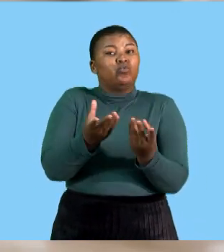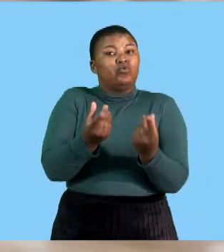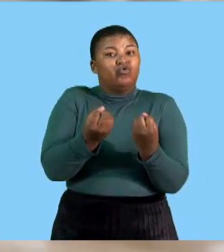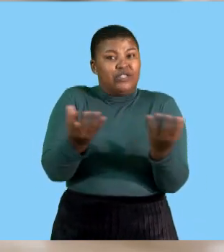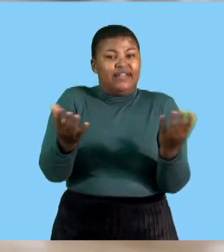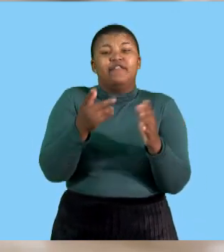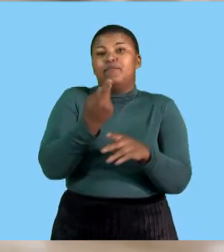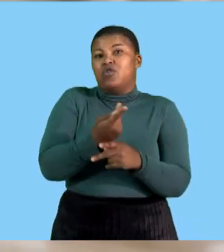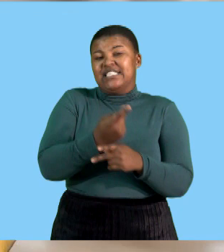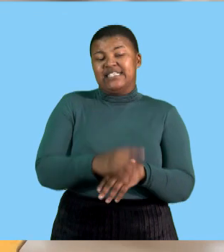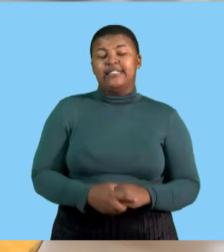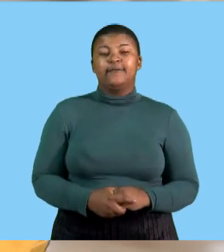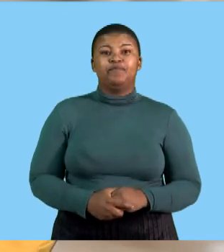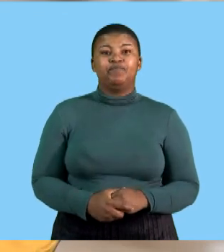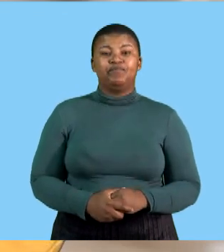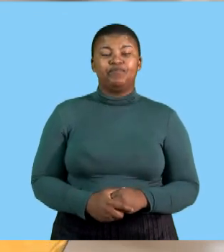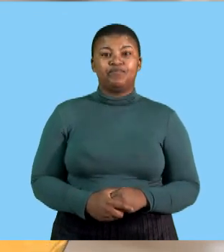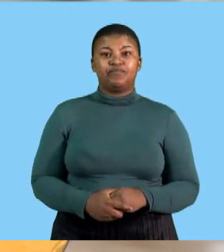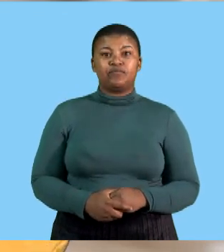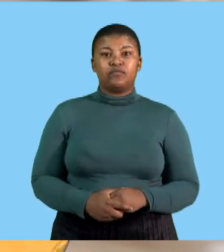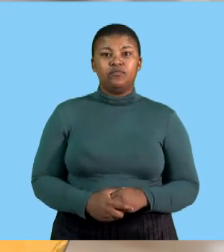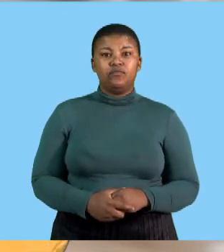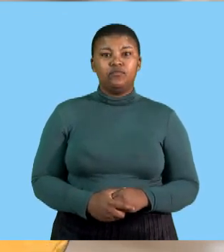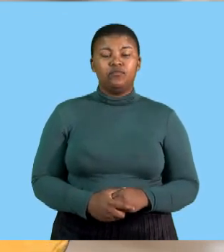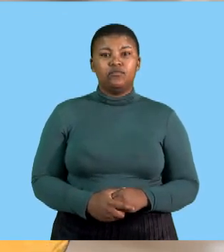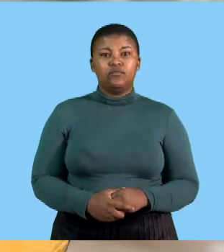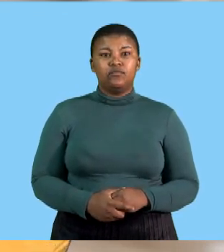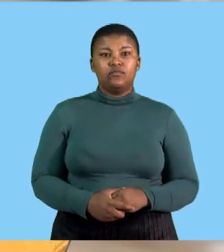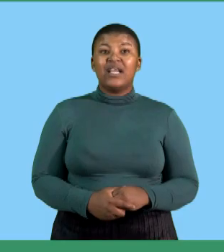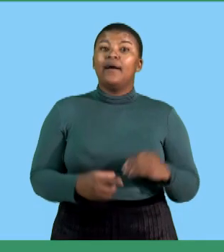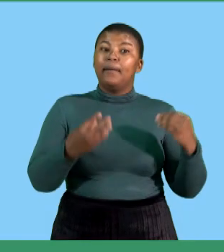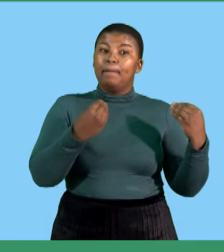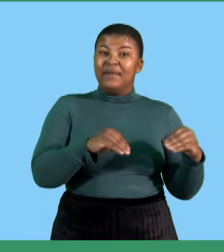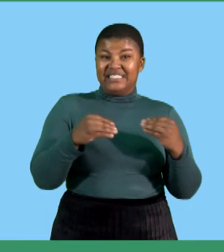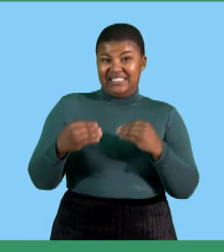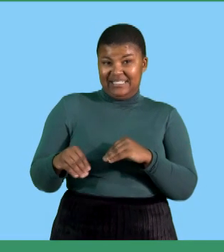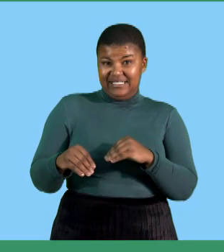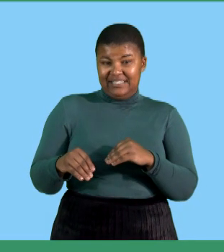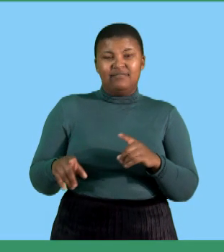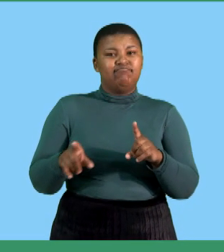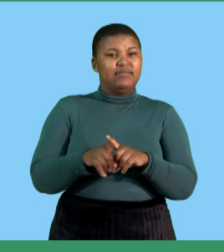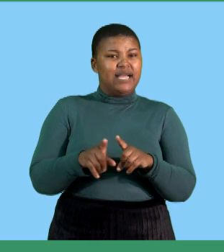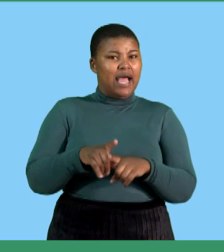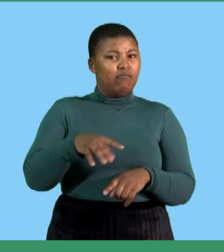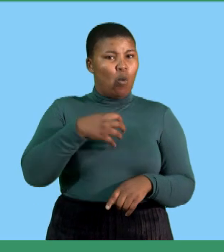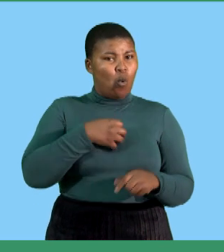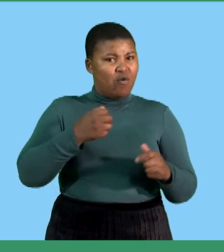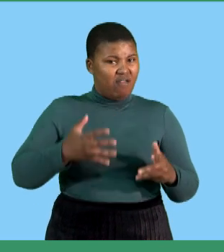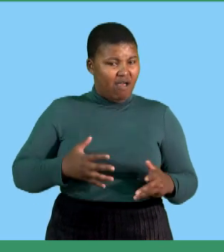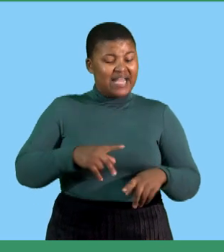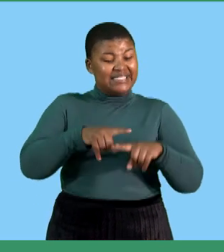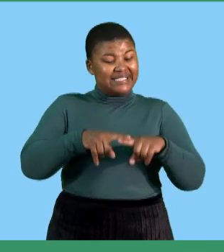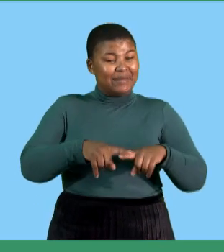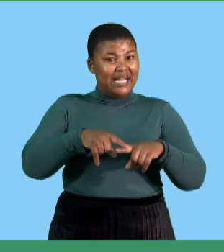our first bullet here states that the business or the employer depend on the employees to perform